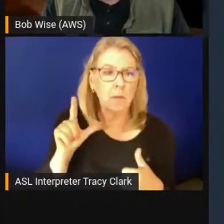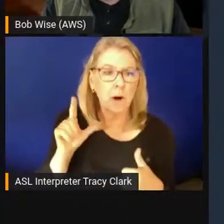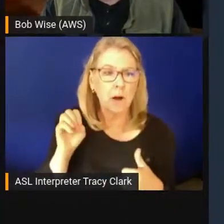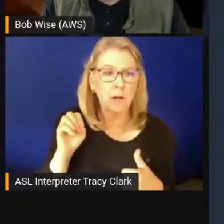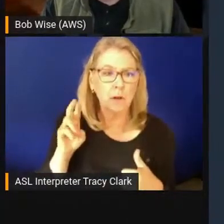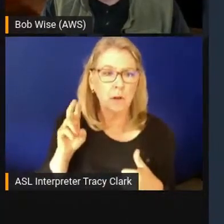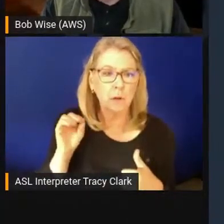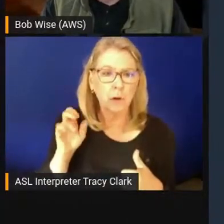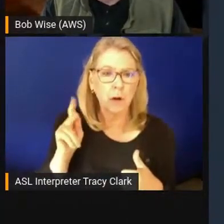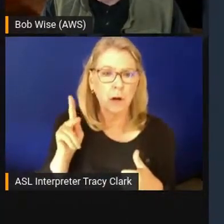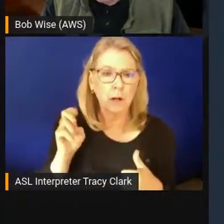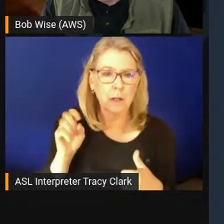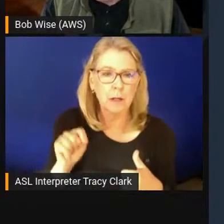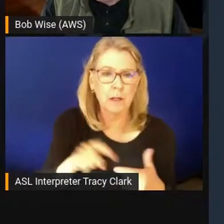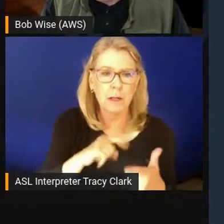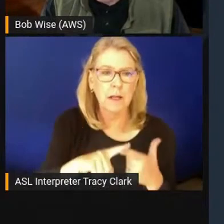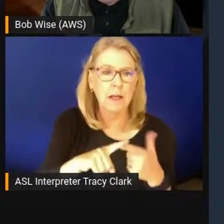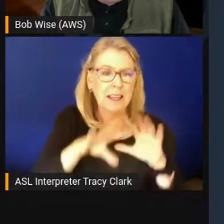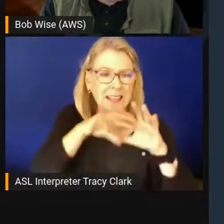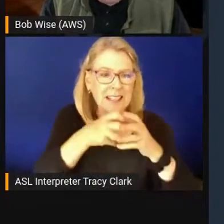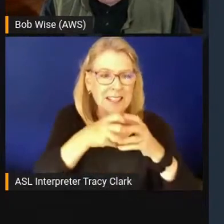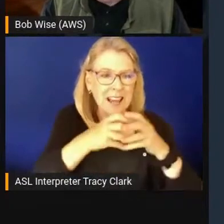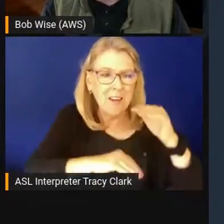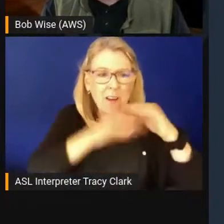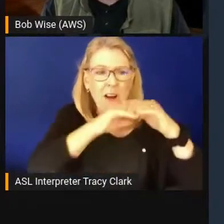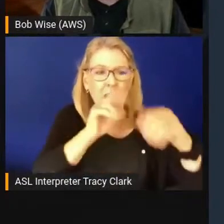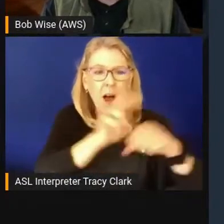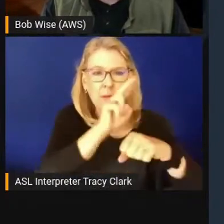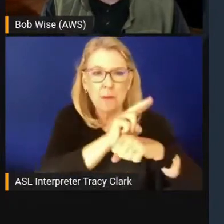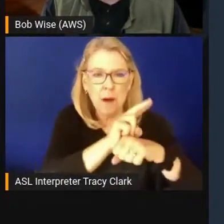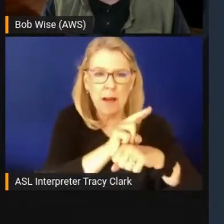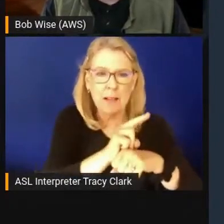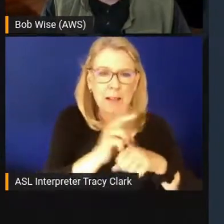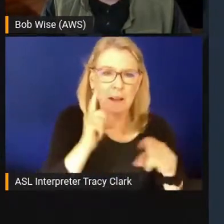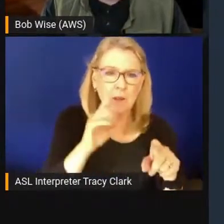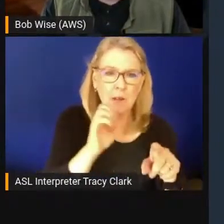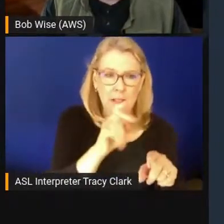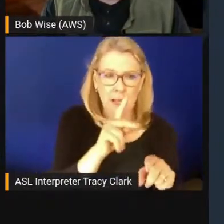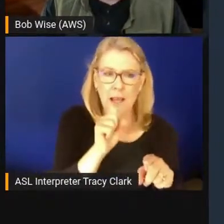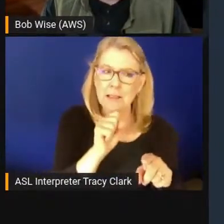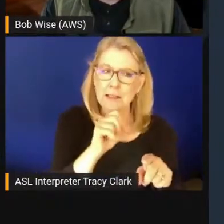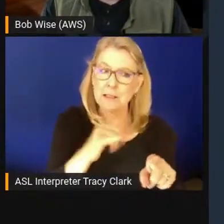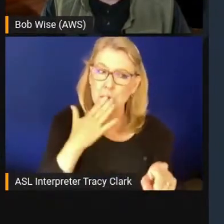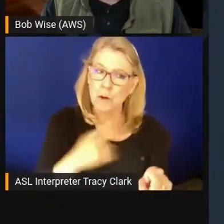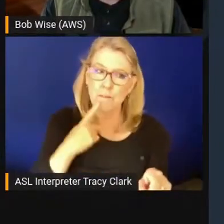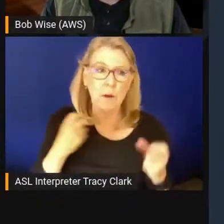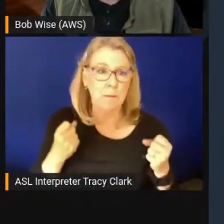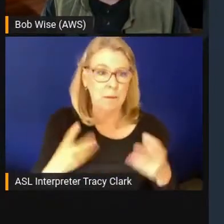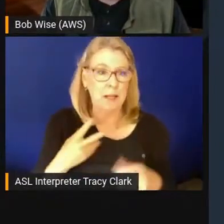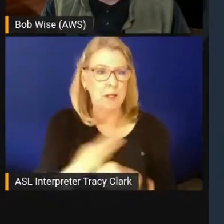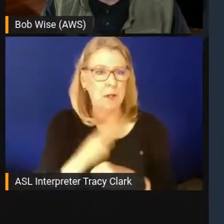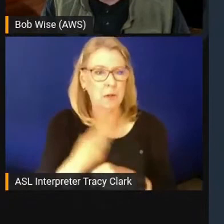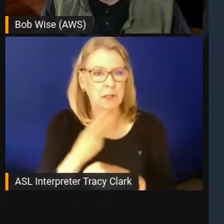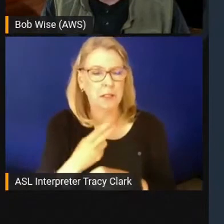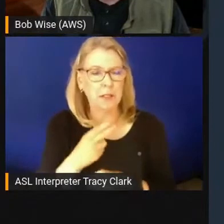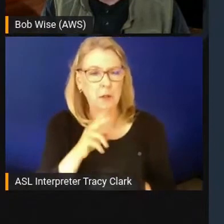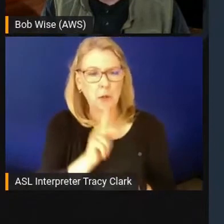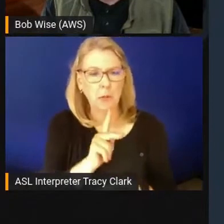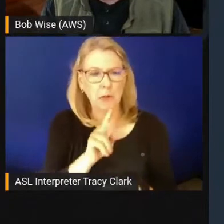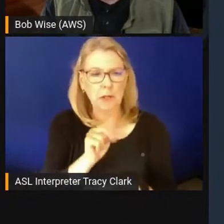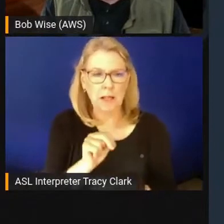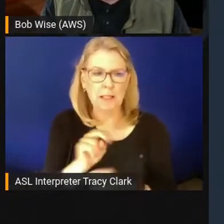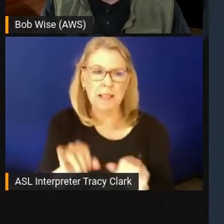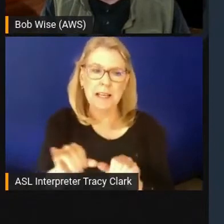source OS is a perfect fit for many customers using EKS or using Kubernetes. Make sure you stay and go to the BottleRocket